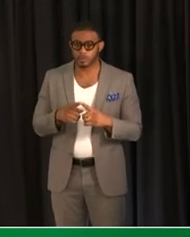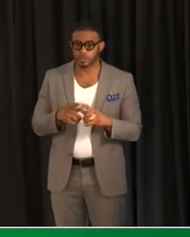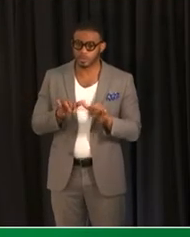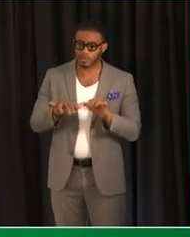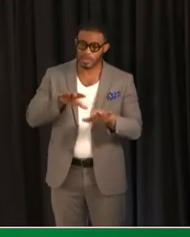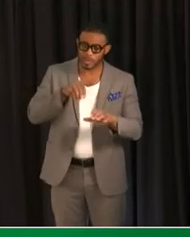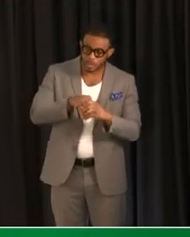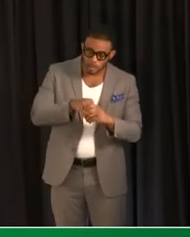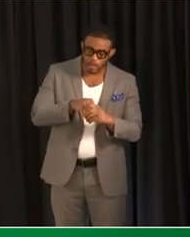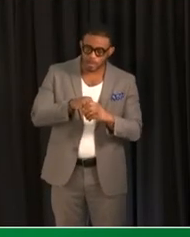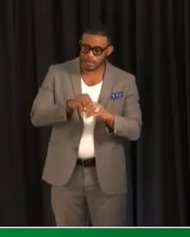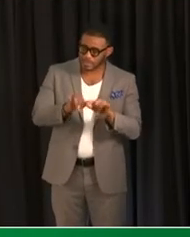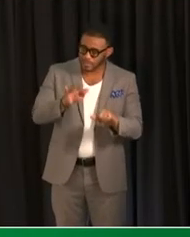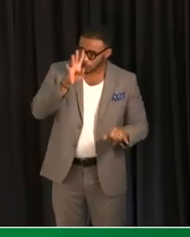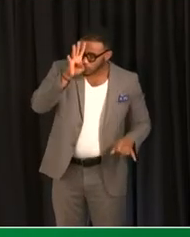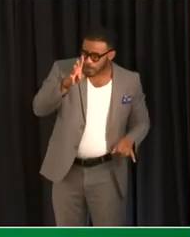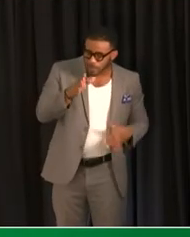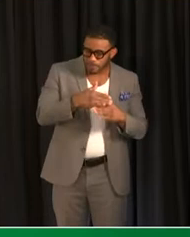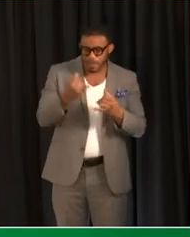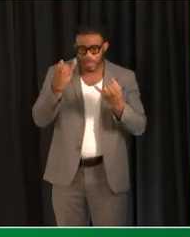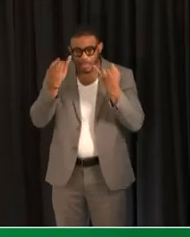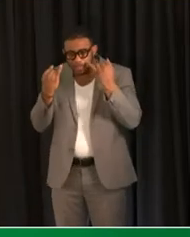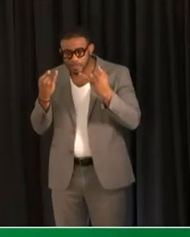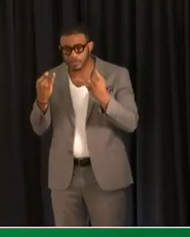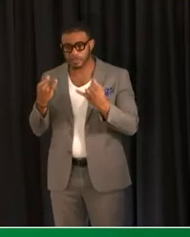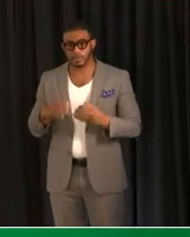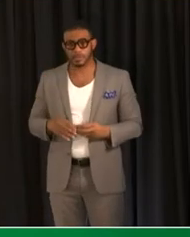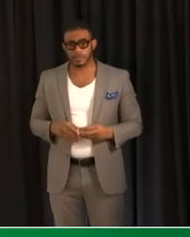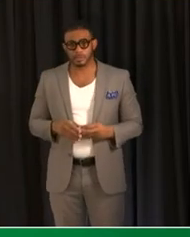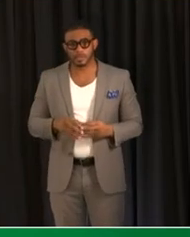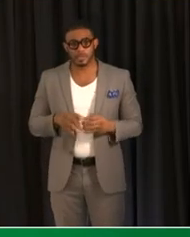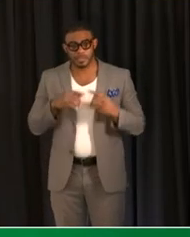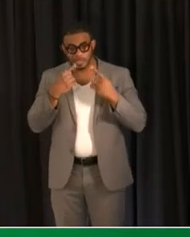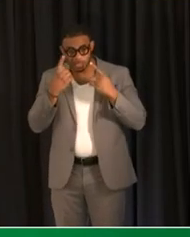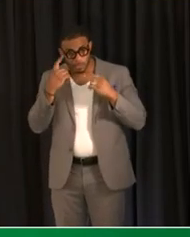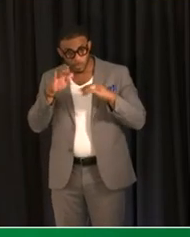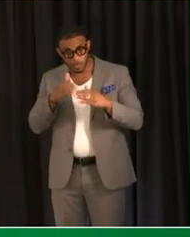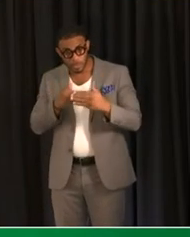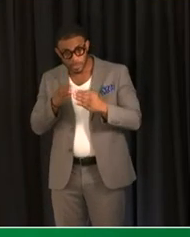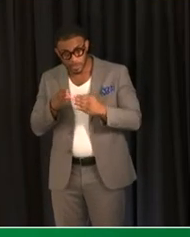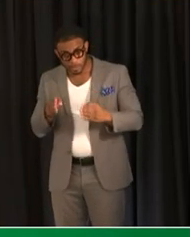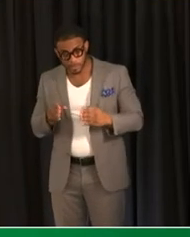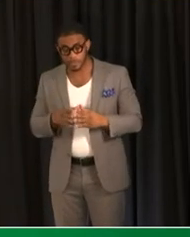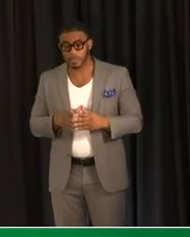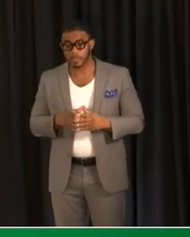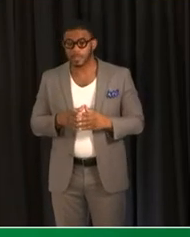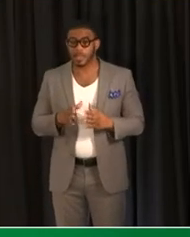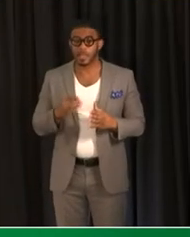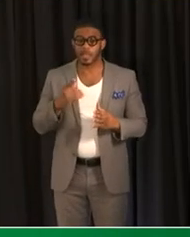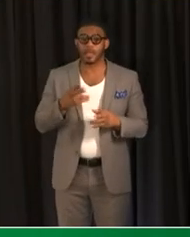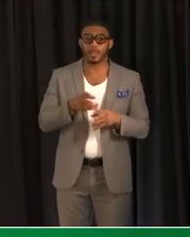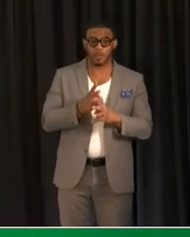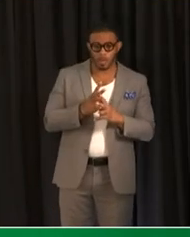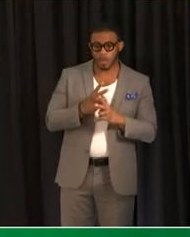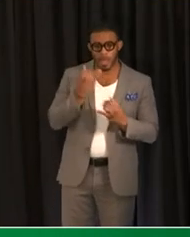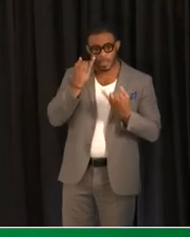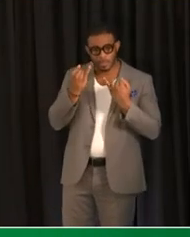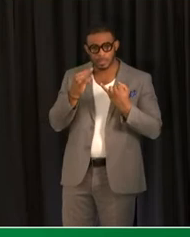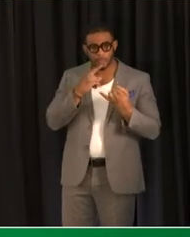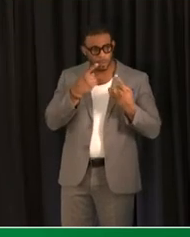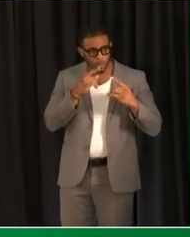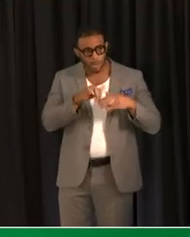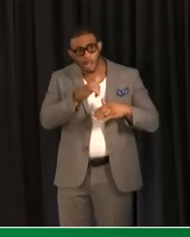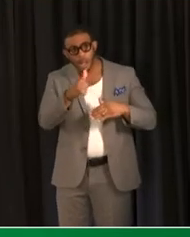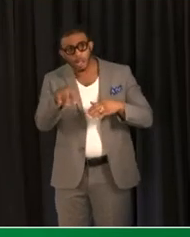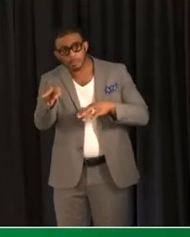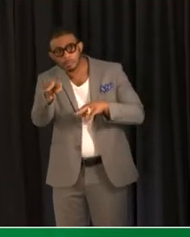to stay engaged, stay creative, share ideas with us that have been successful for your neighbors, and borrow any ideas